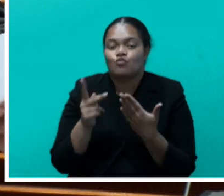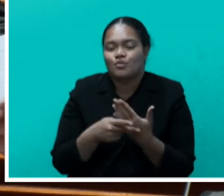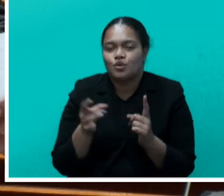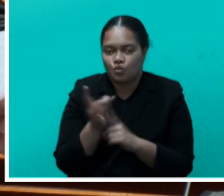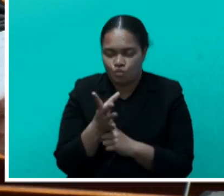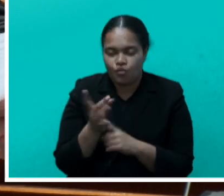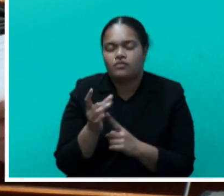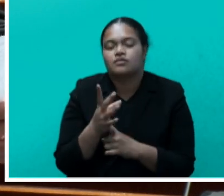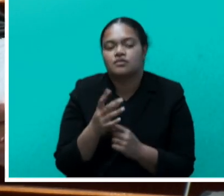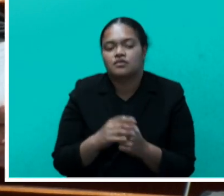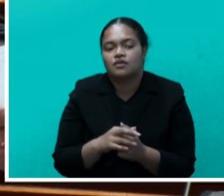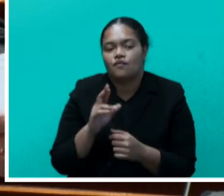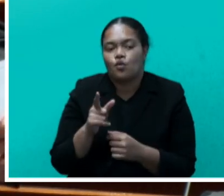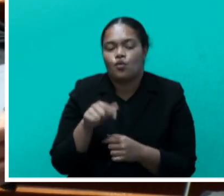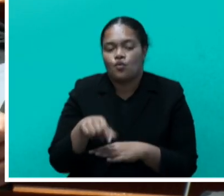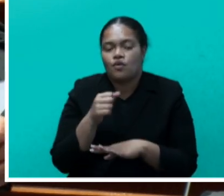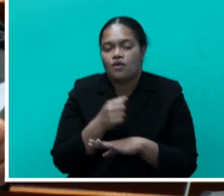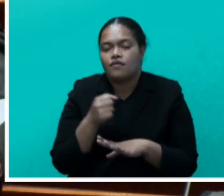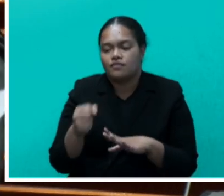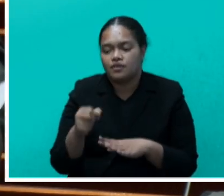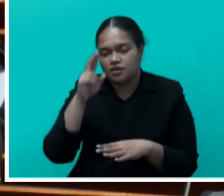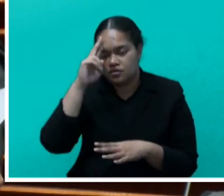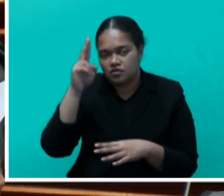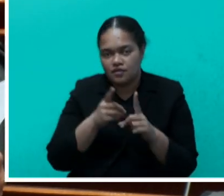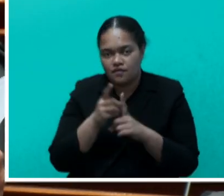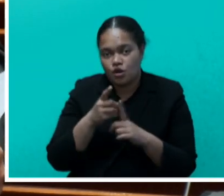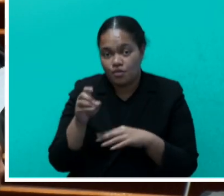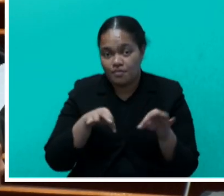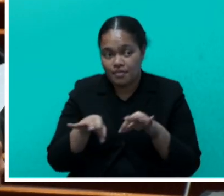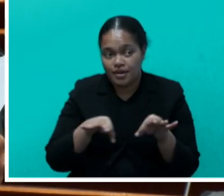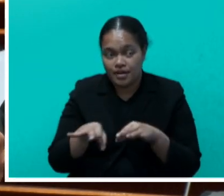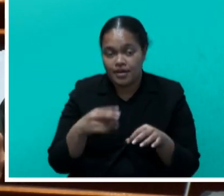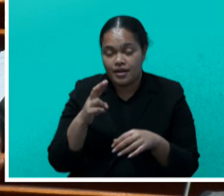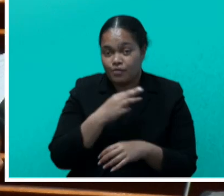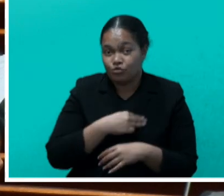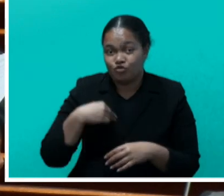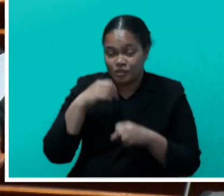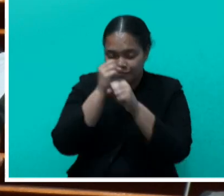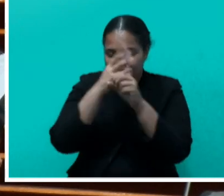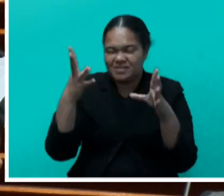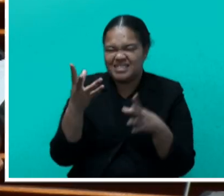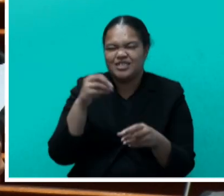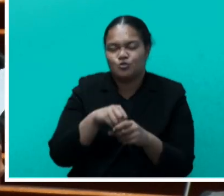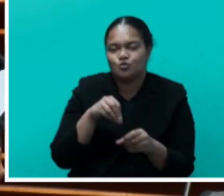component of the Coalition National Development Plan, as well as the Ministry's vision of inclusive development